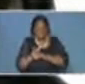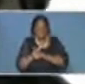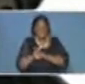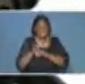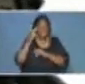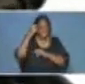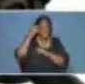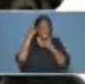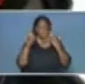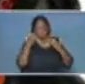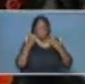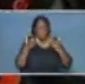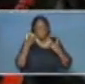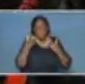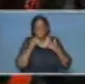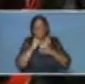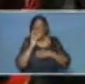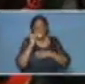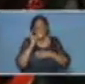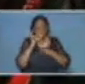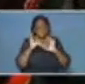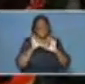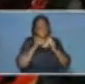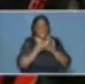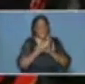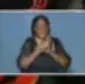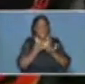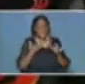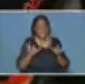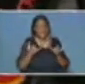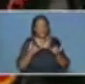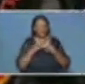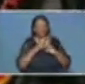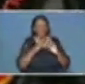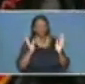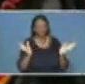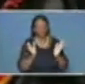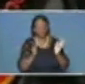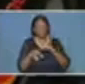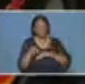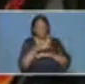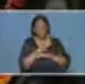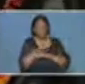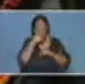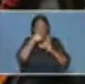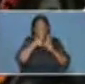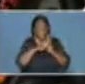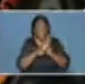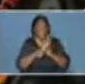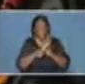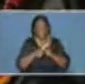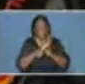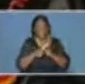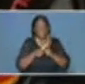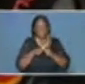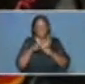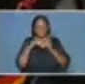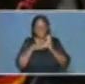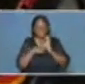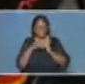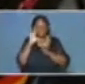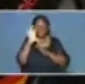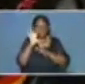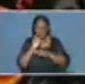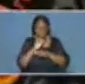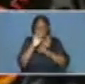date, or we don't need to do this right now. And so we want to encourage people and remind them. And you know, this is the 50th